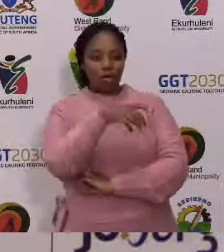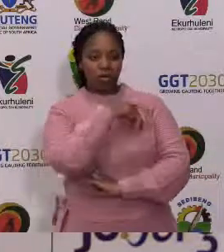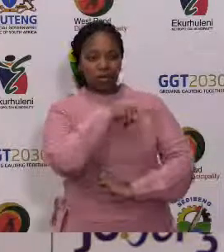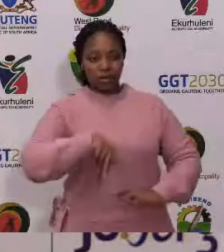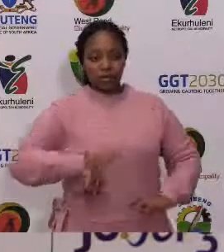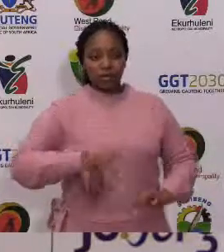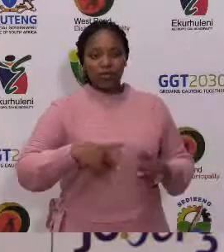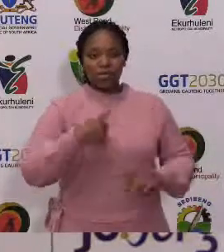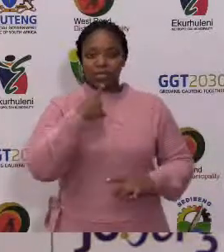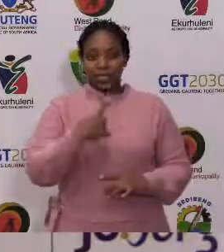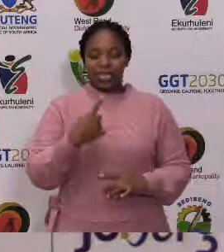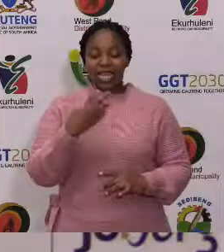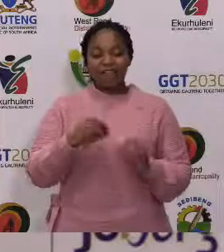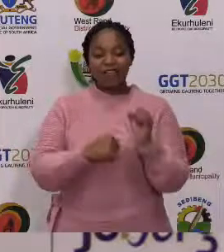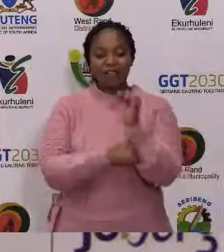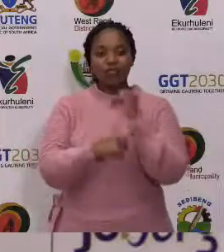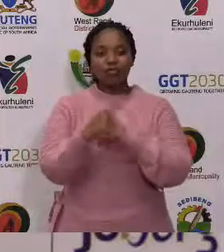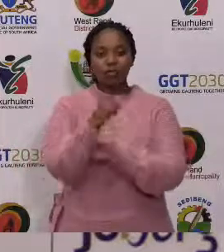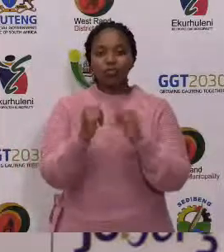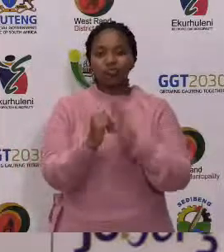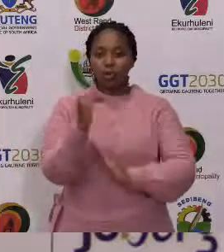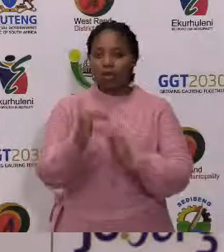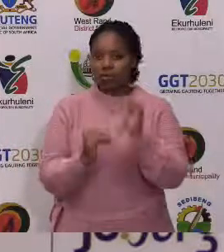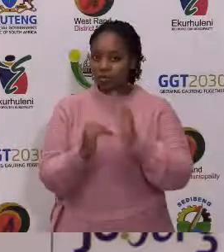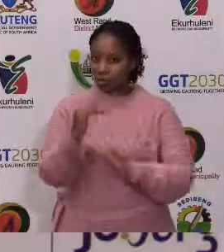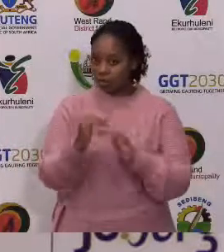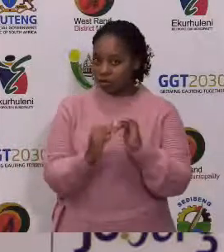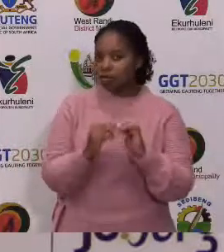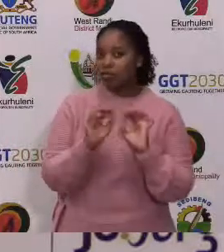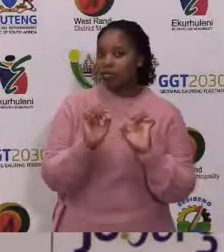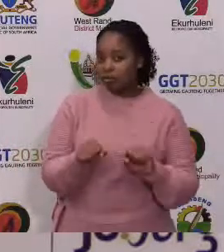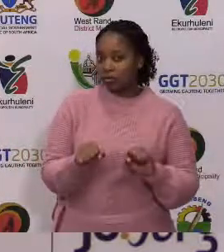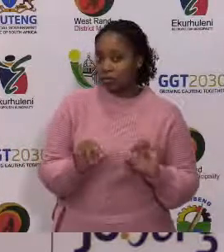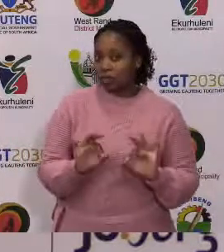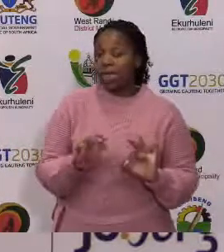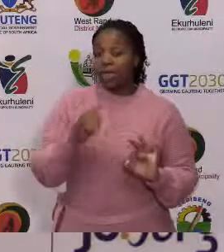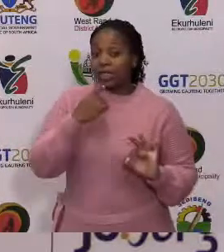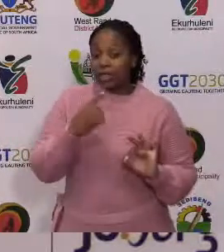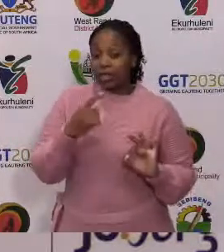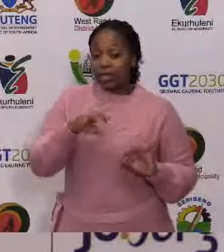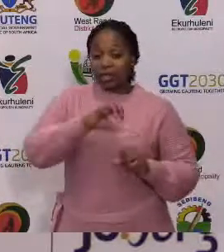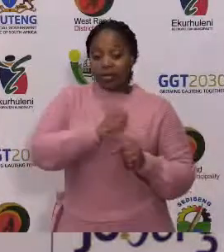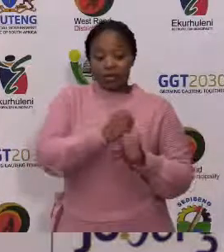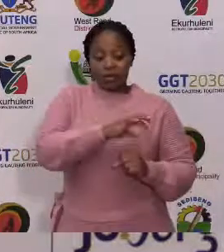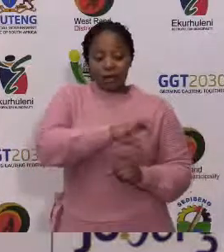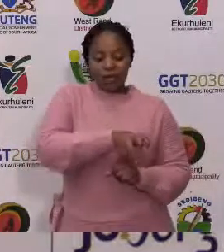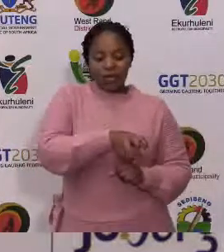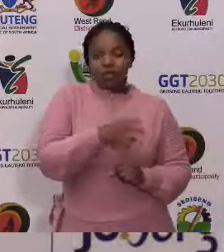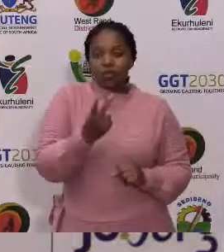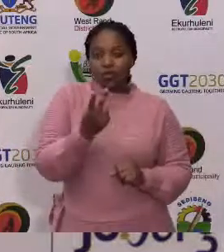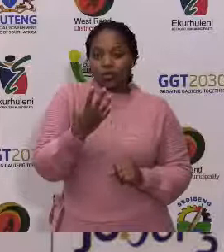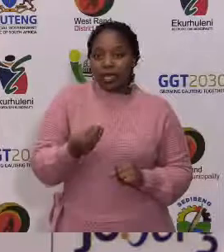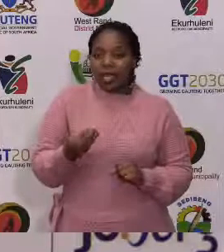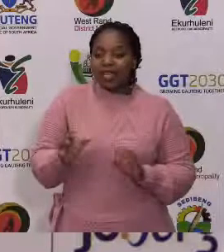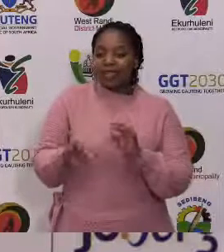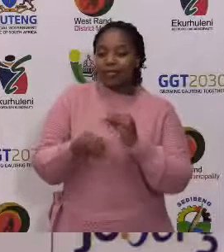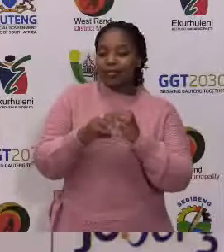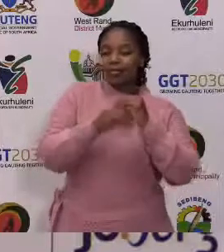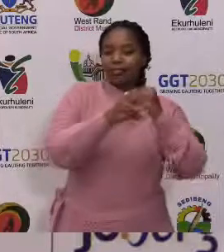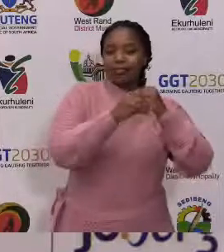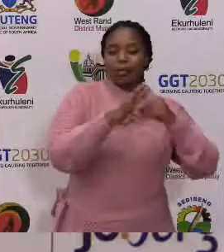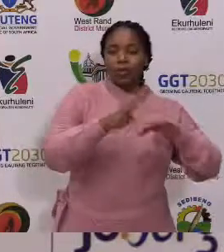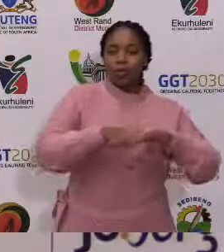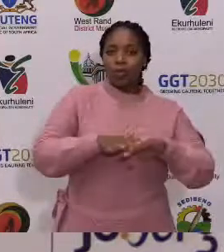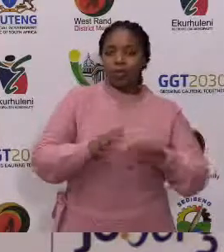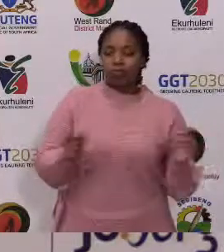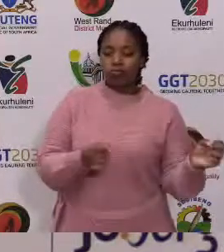there's infrastructure and that the province also has added staff members as well